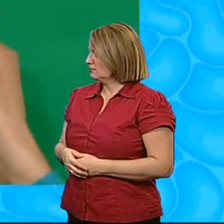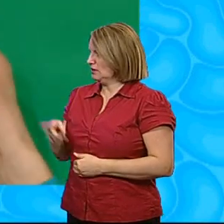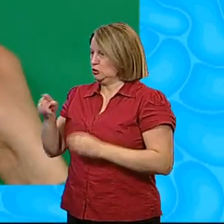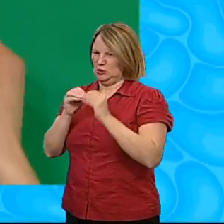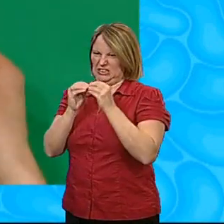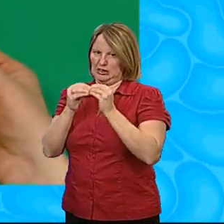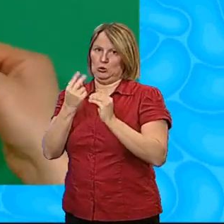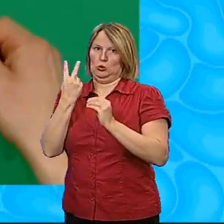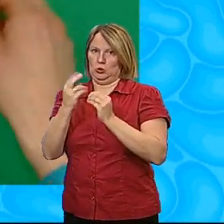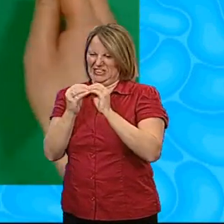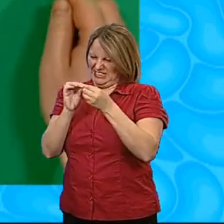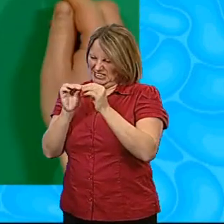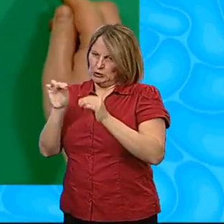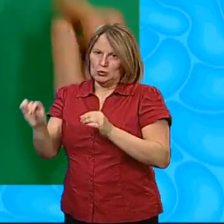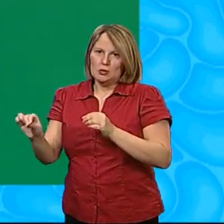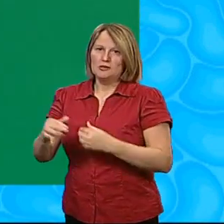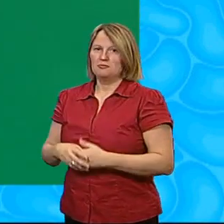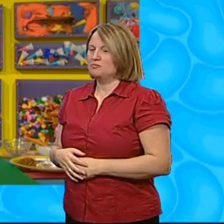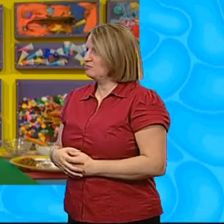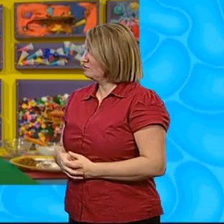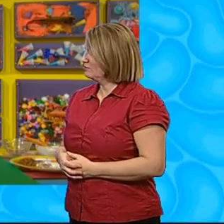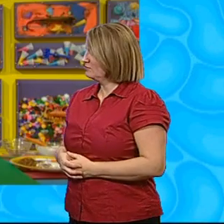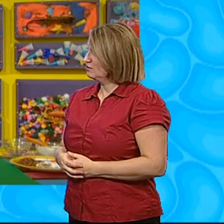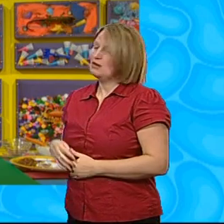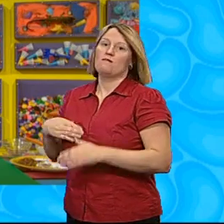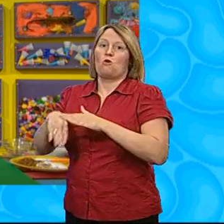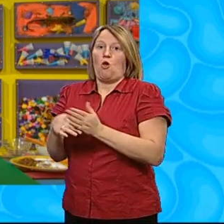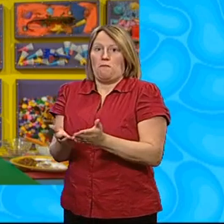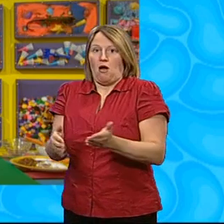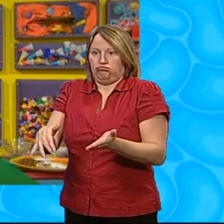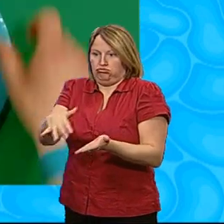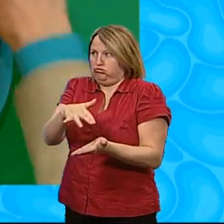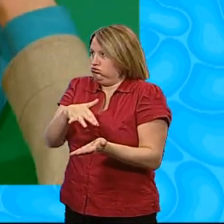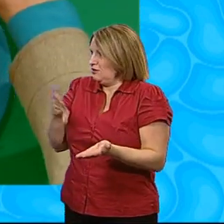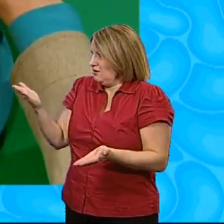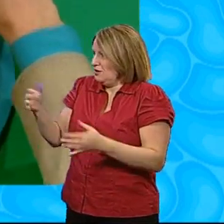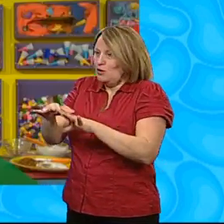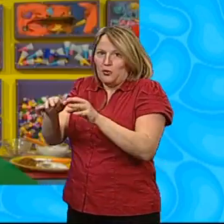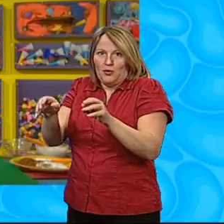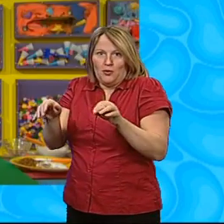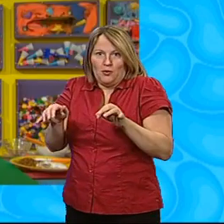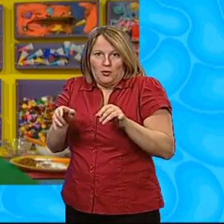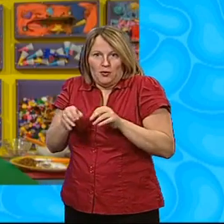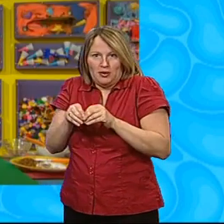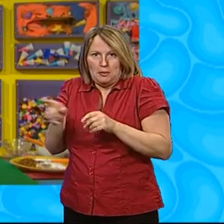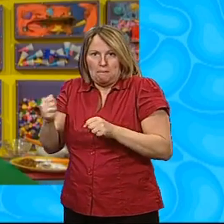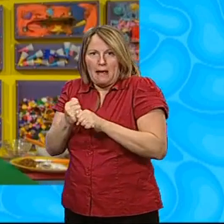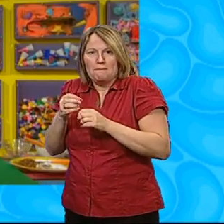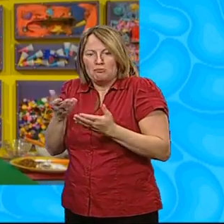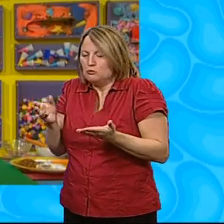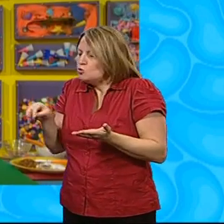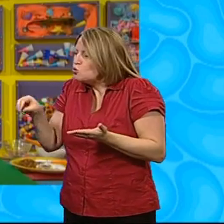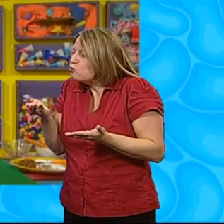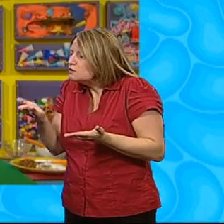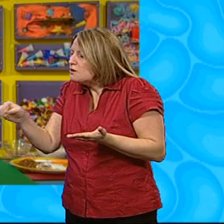And there's two. Here's a whole plateful. Now, let's stick some beans on our